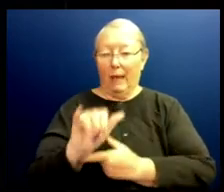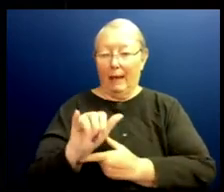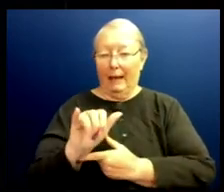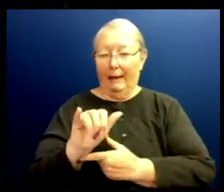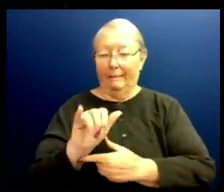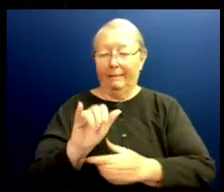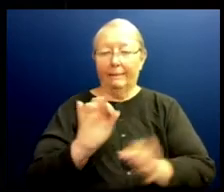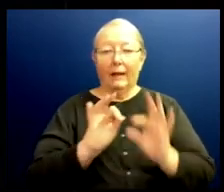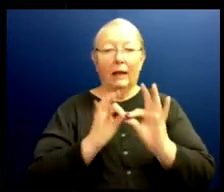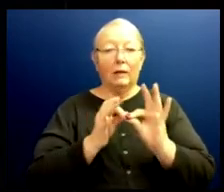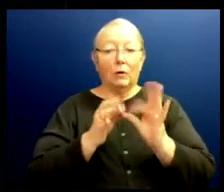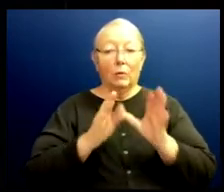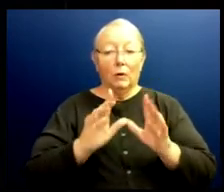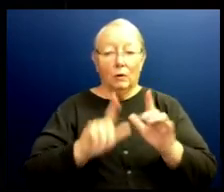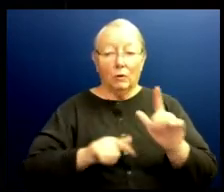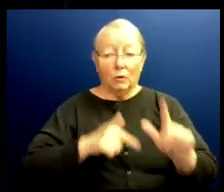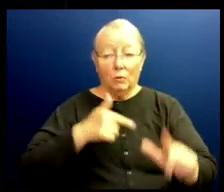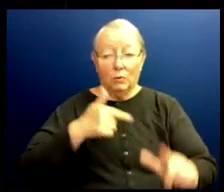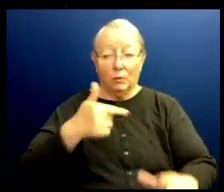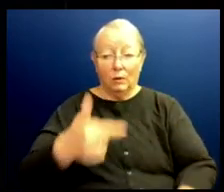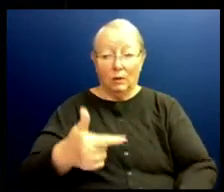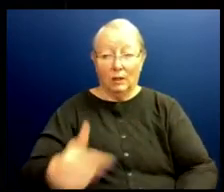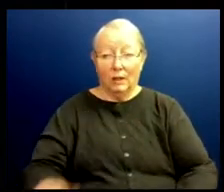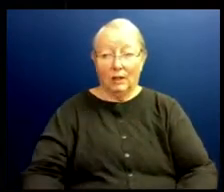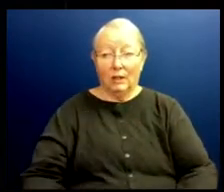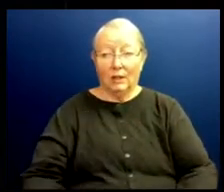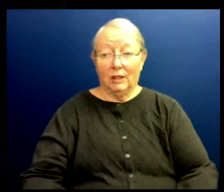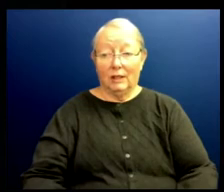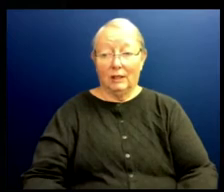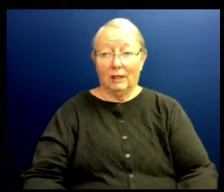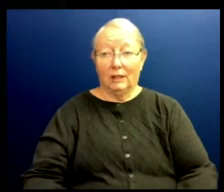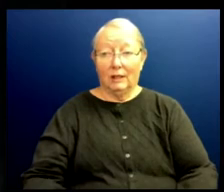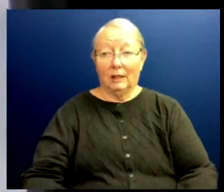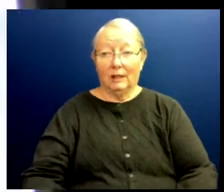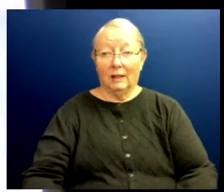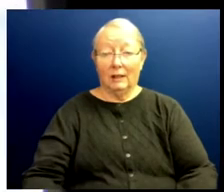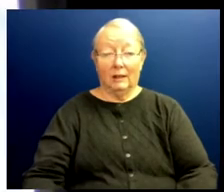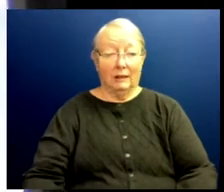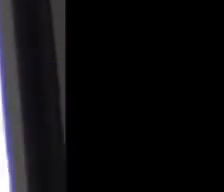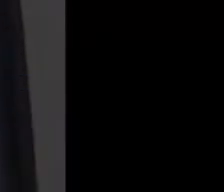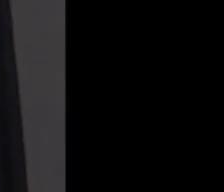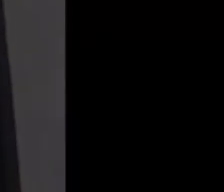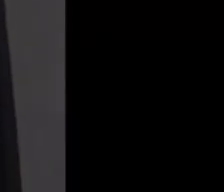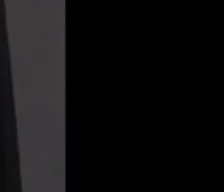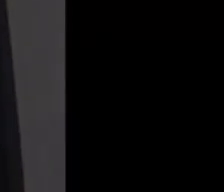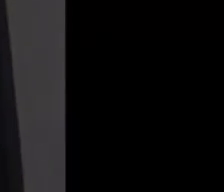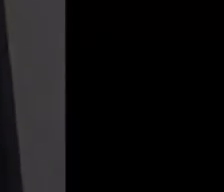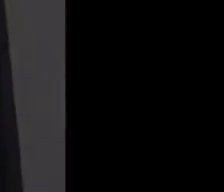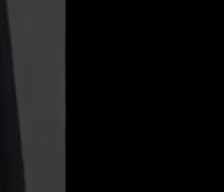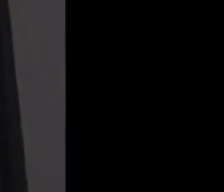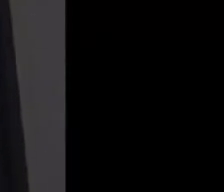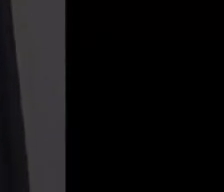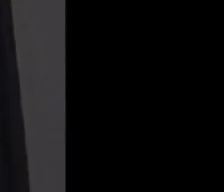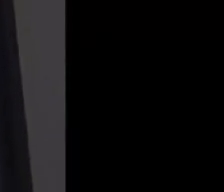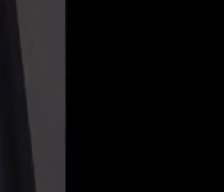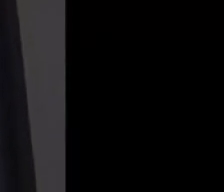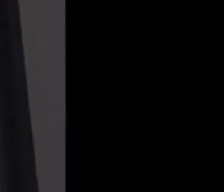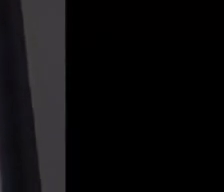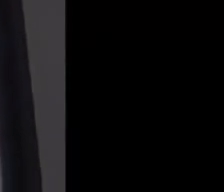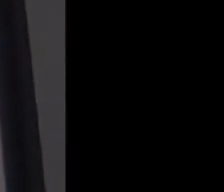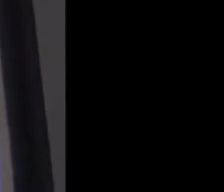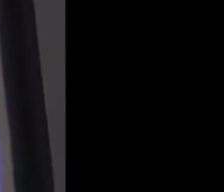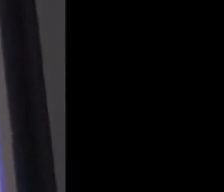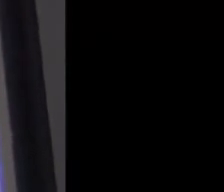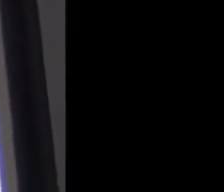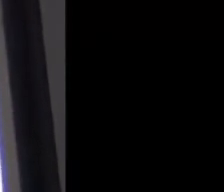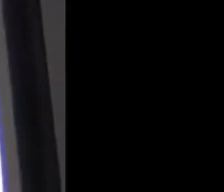5 or 6 days, teams of two astronauts spend 8 hours on extra vehicular activity